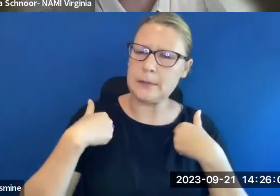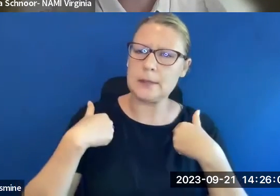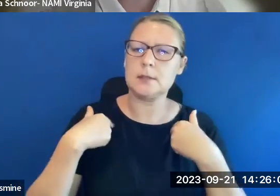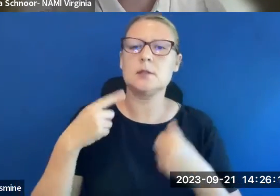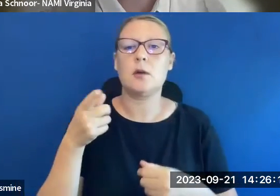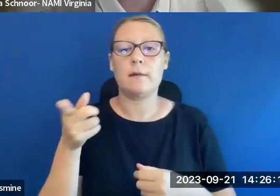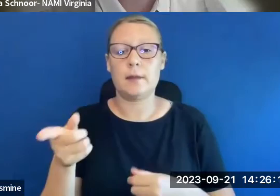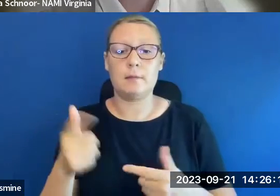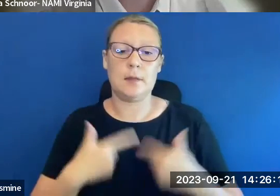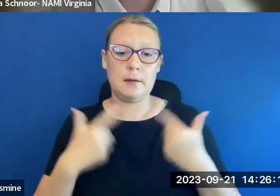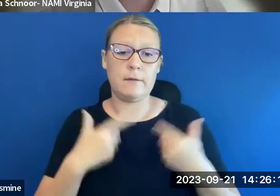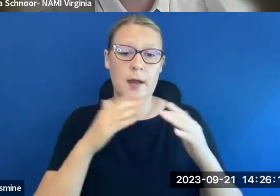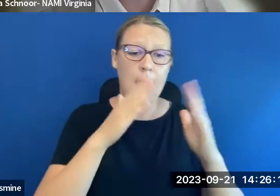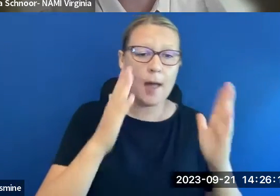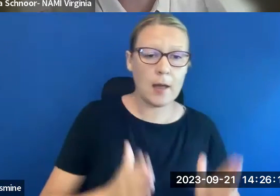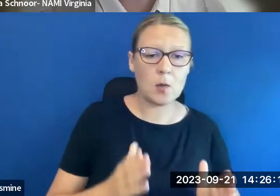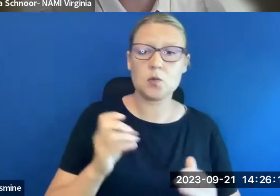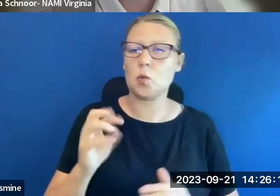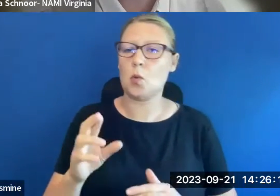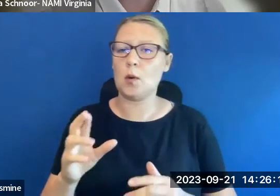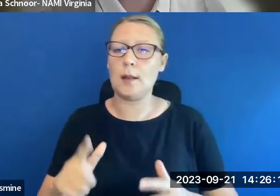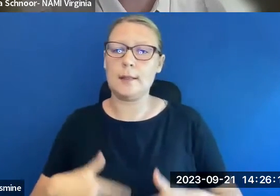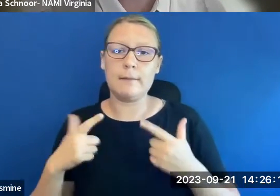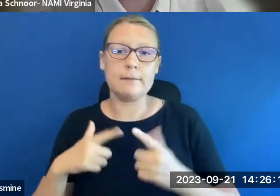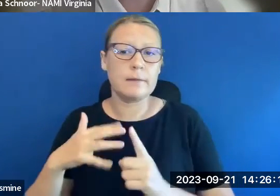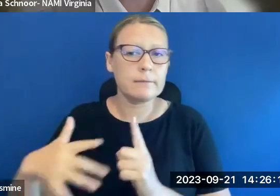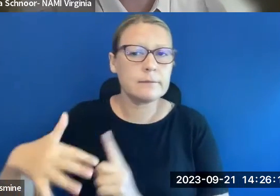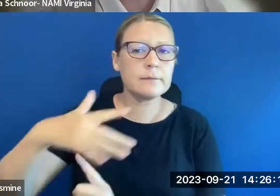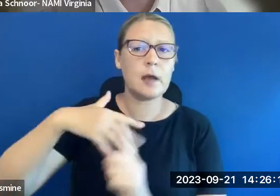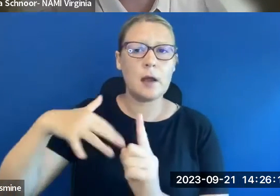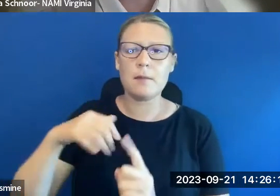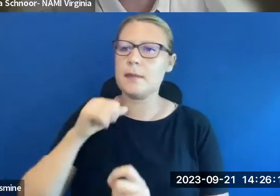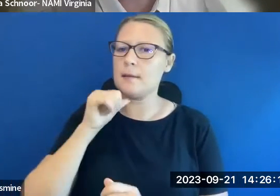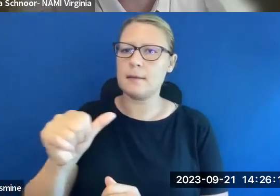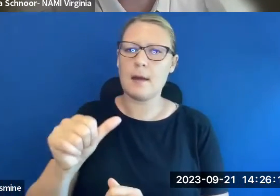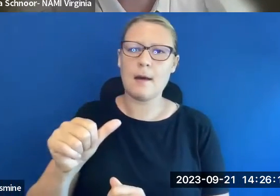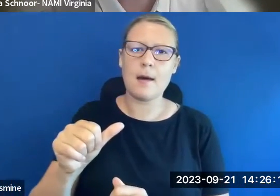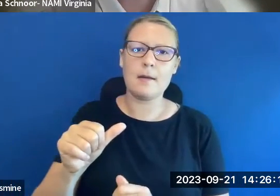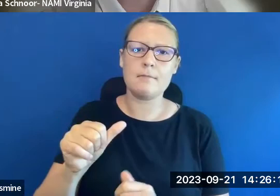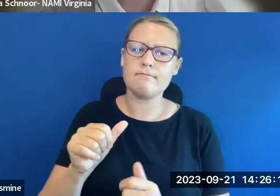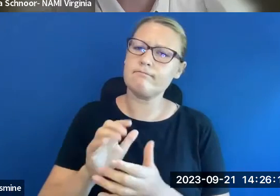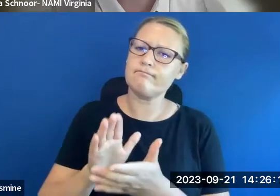and or environments that aren't affirming to them, we are